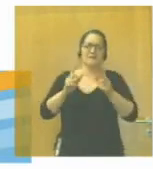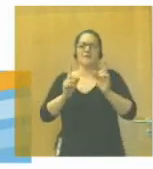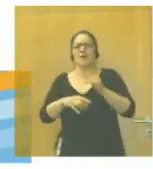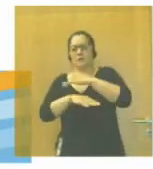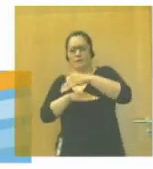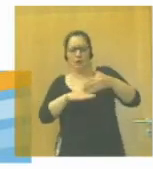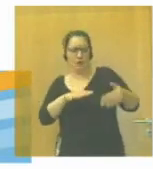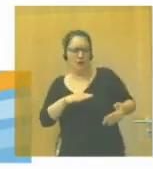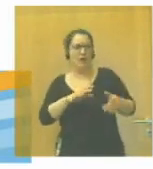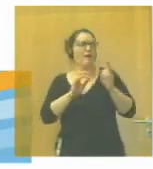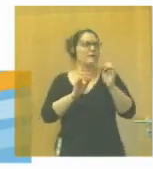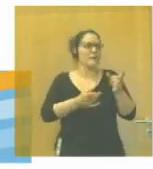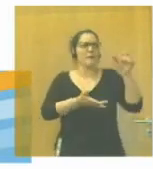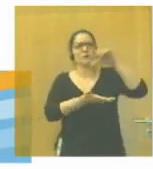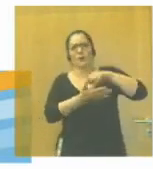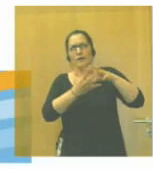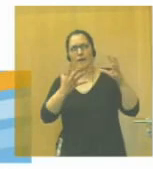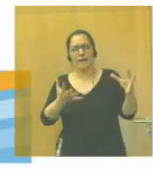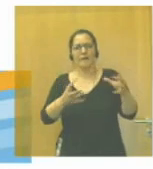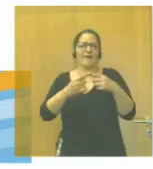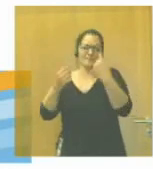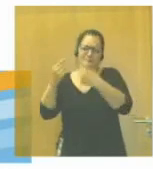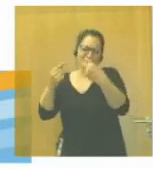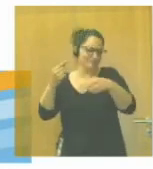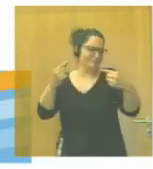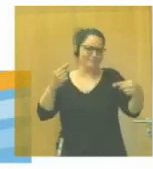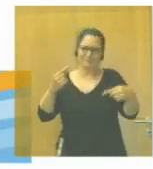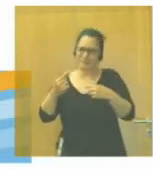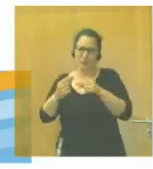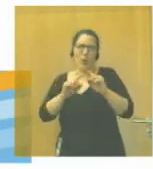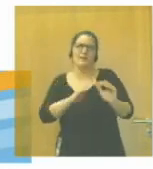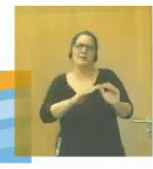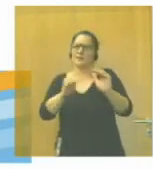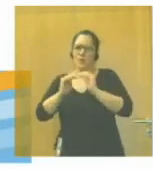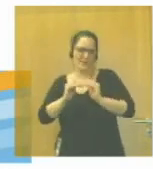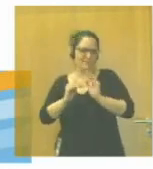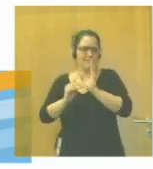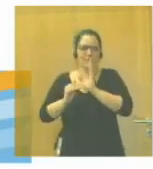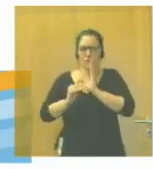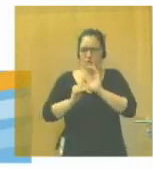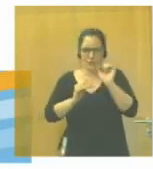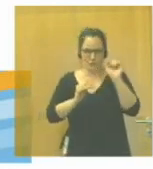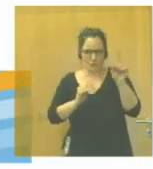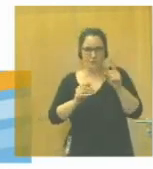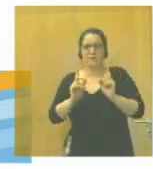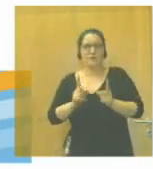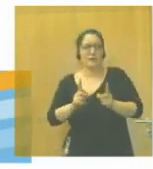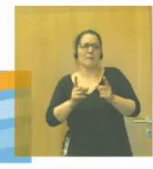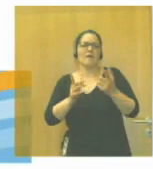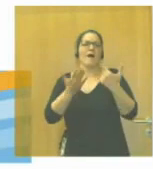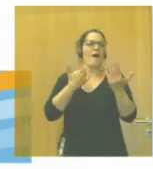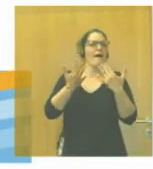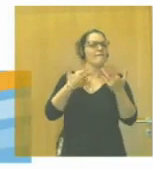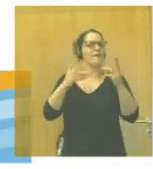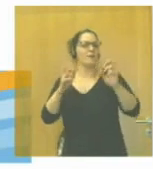few. And so we really know that the ways that we talk about suicide and mental health are going to